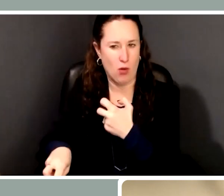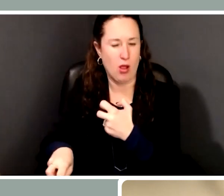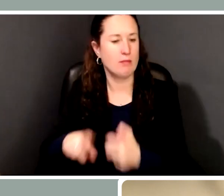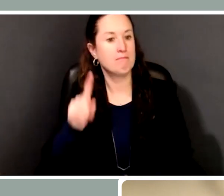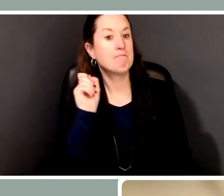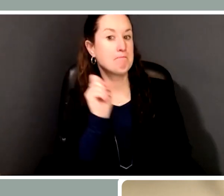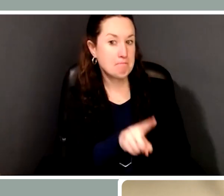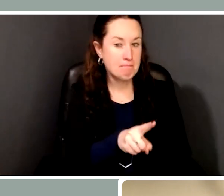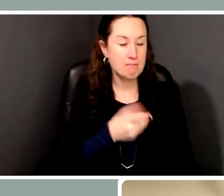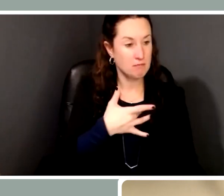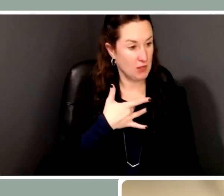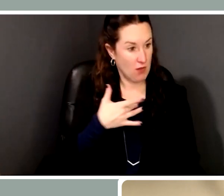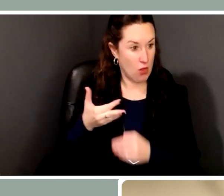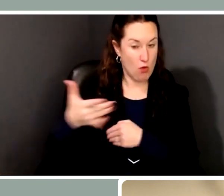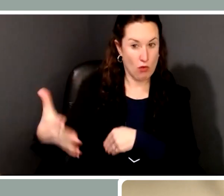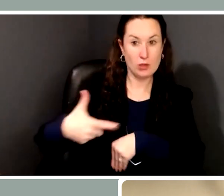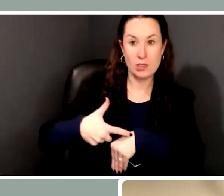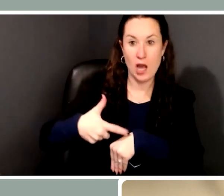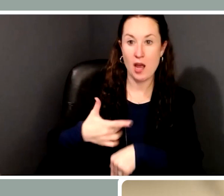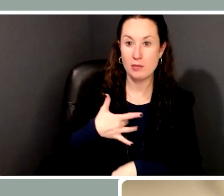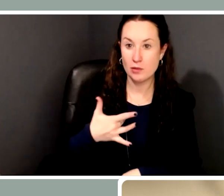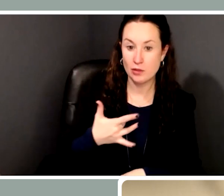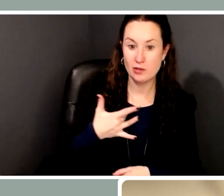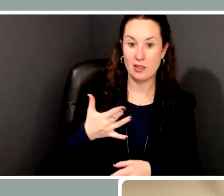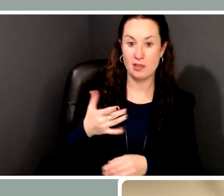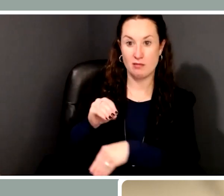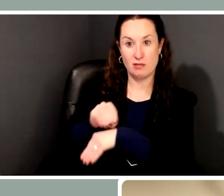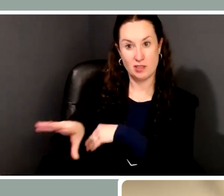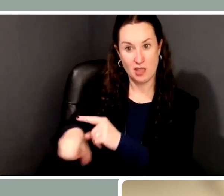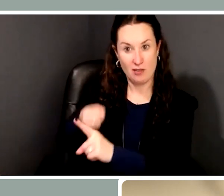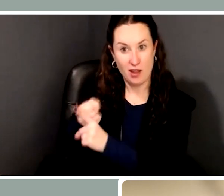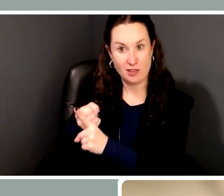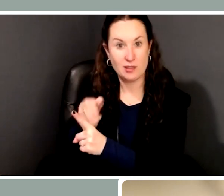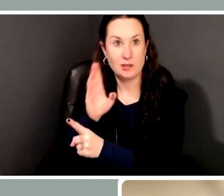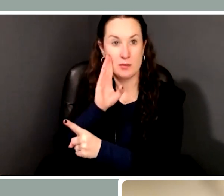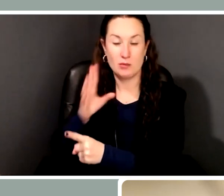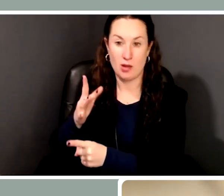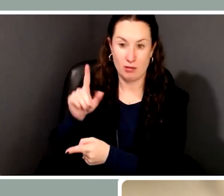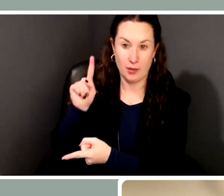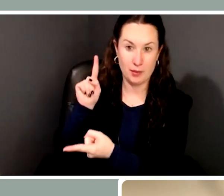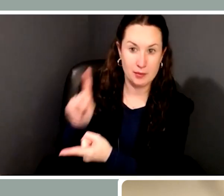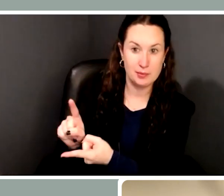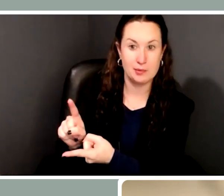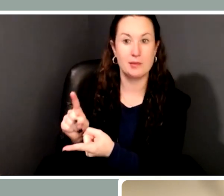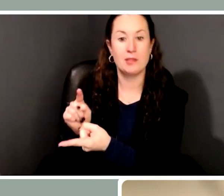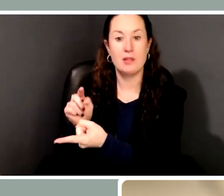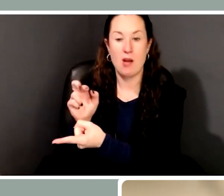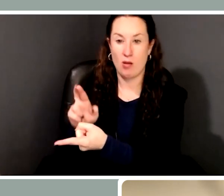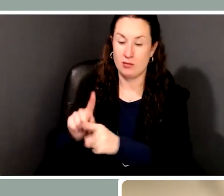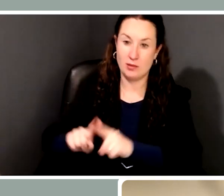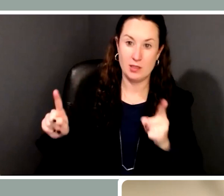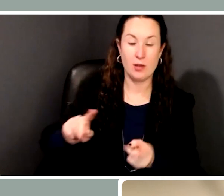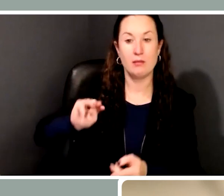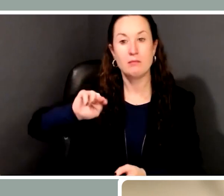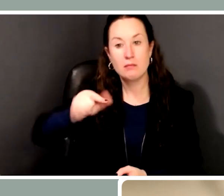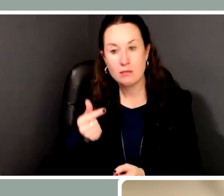over time that the side effects could become less, or that if there were a different dosage, it might be